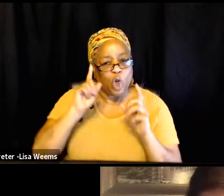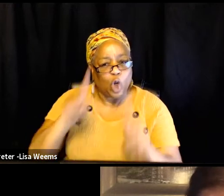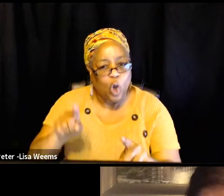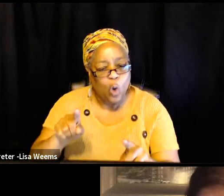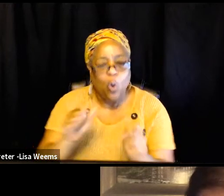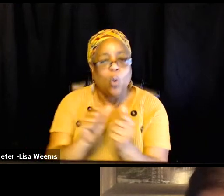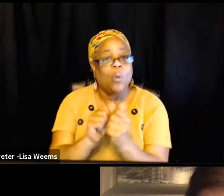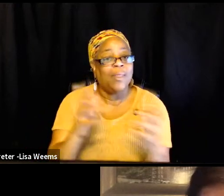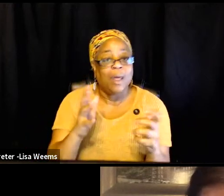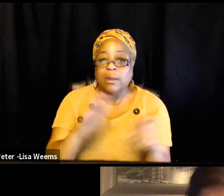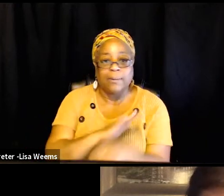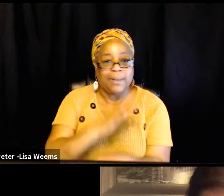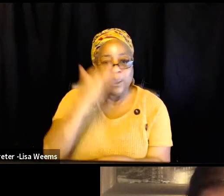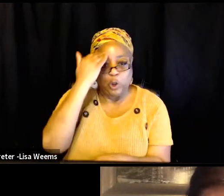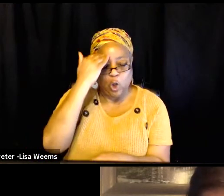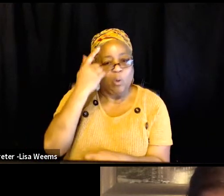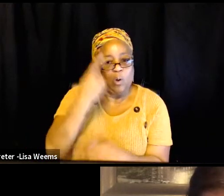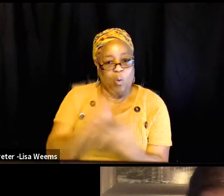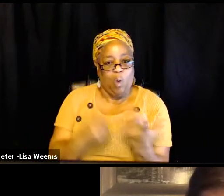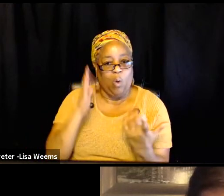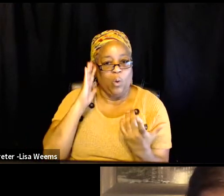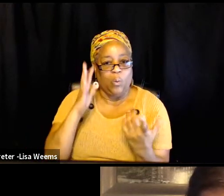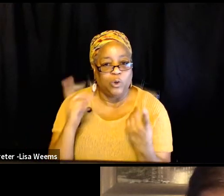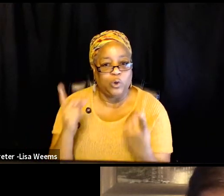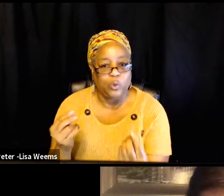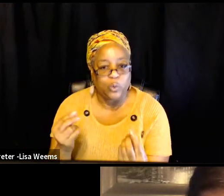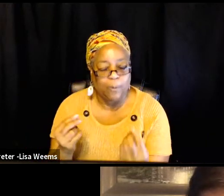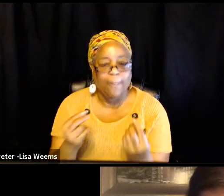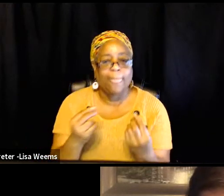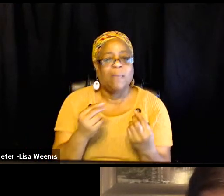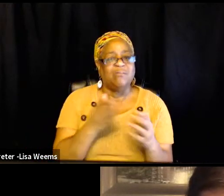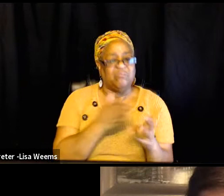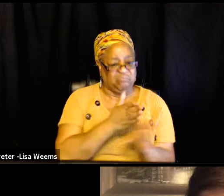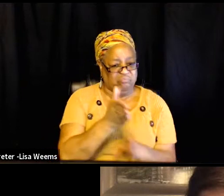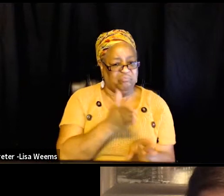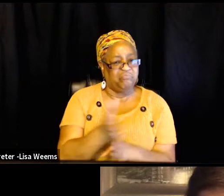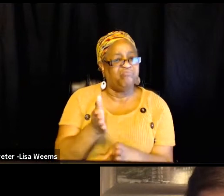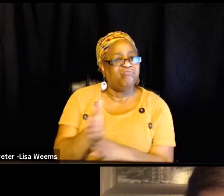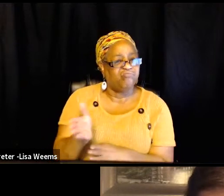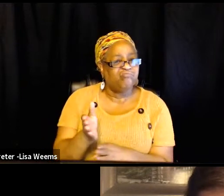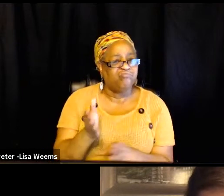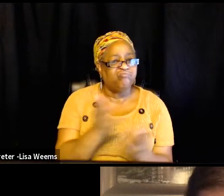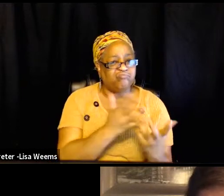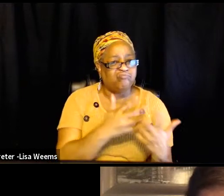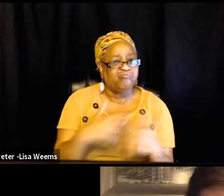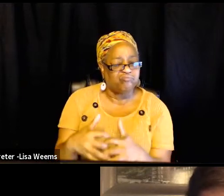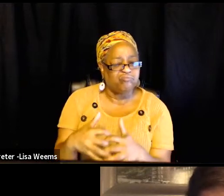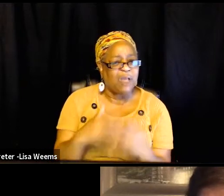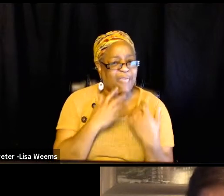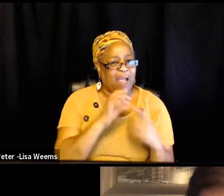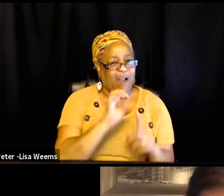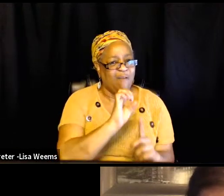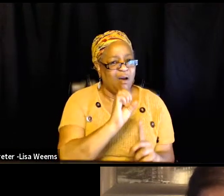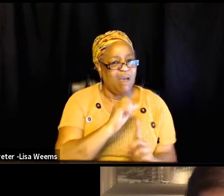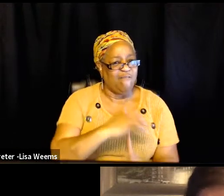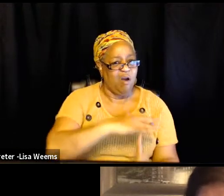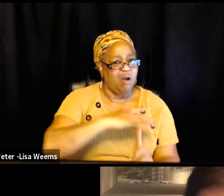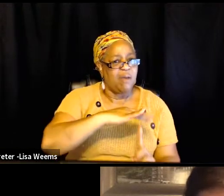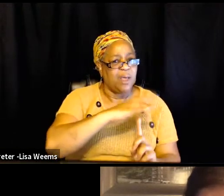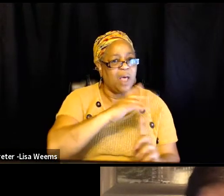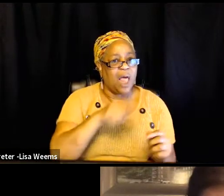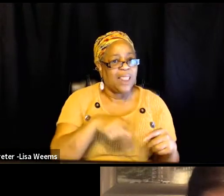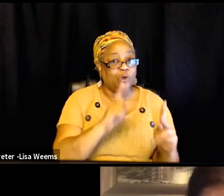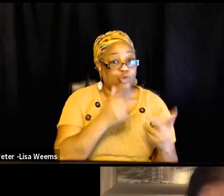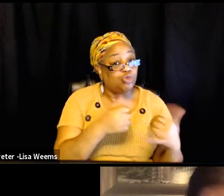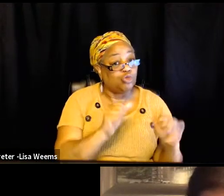we're gonna do. You know, a multidisciplinary, it's kind of like the environment that allows you to do to try many different